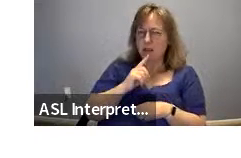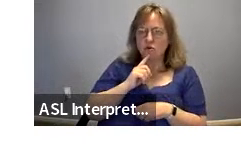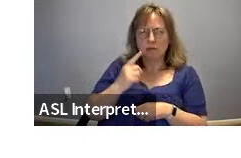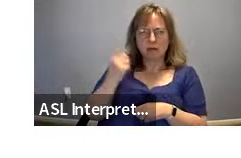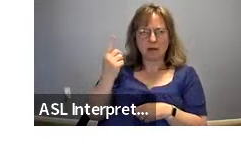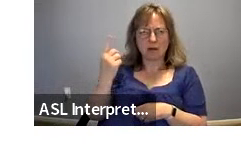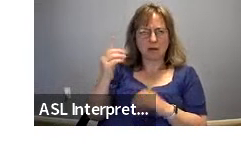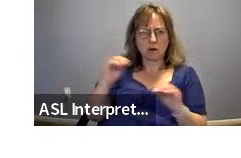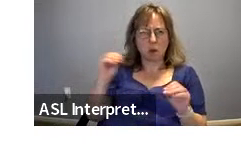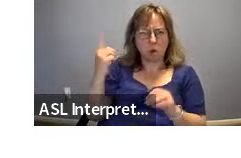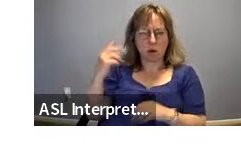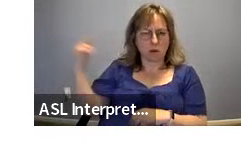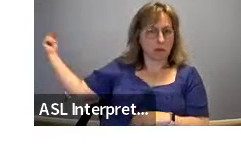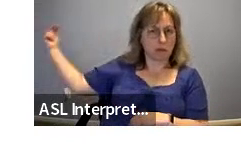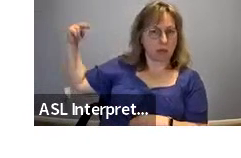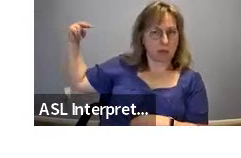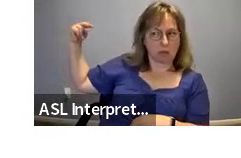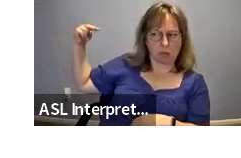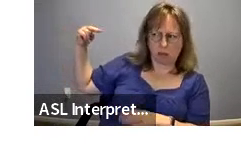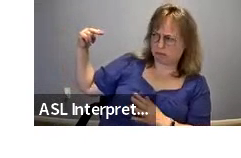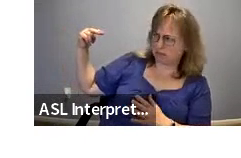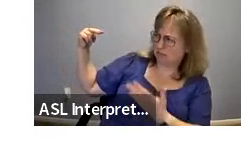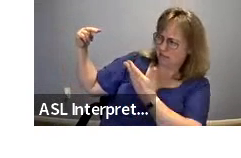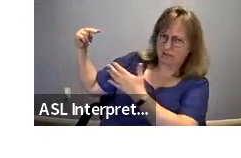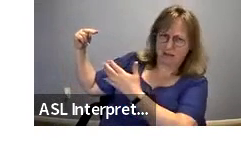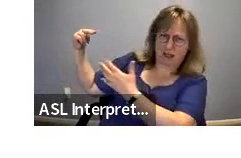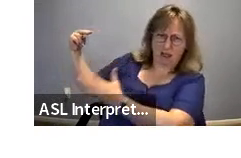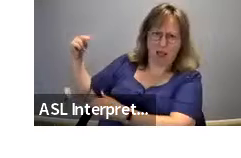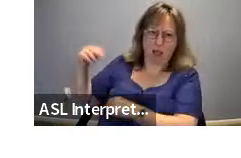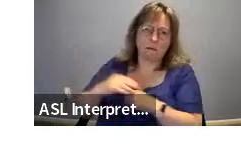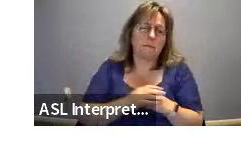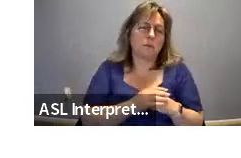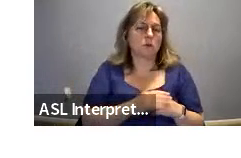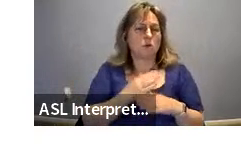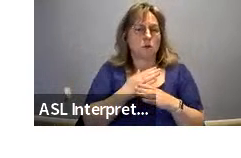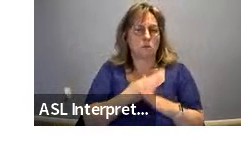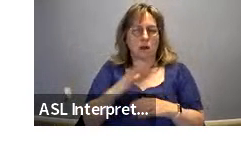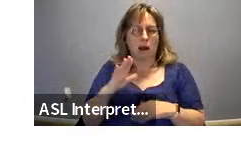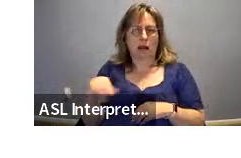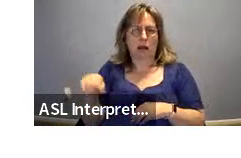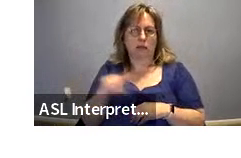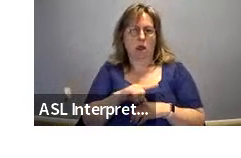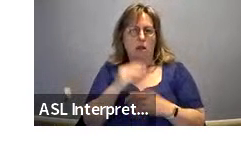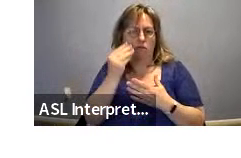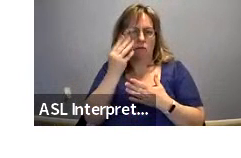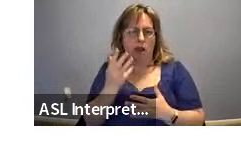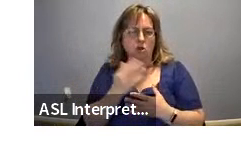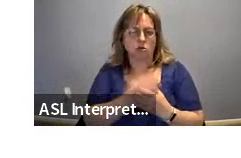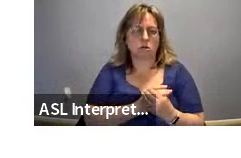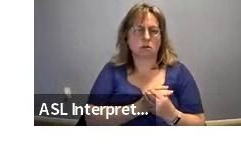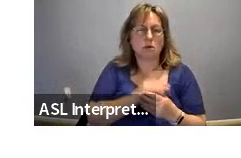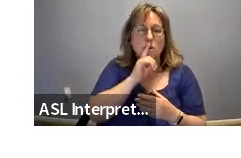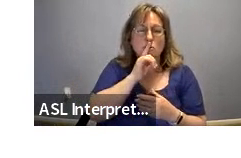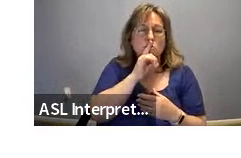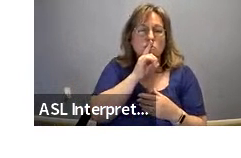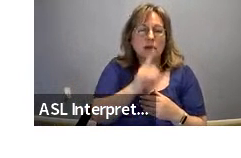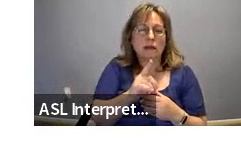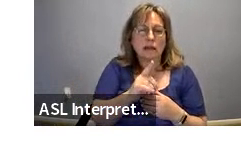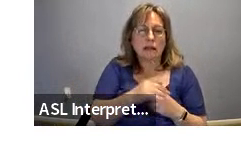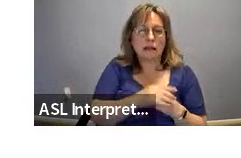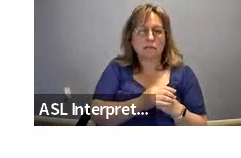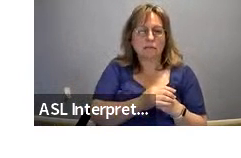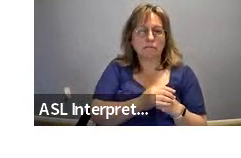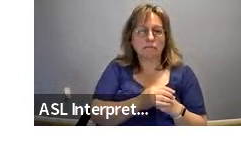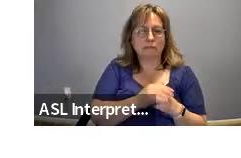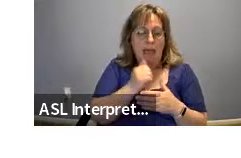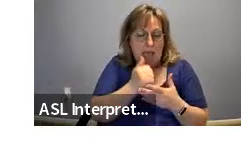spying, as they're, that way that protects their information. So really instilling that ability to say, your personal